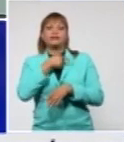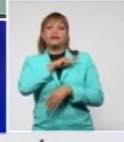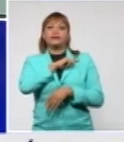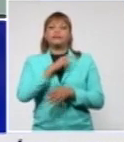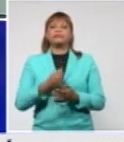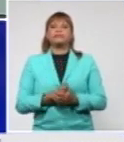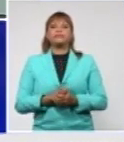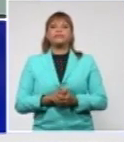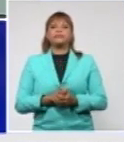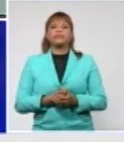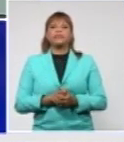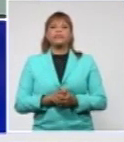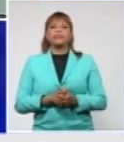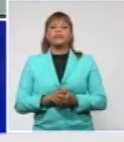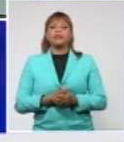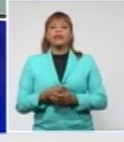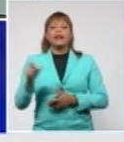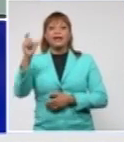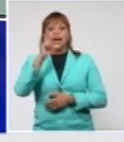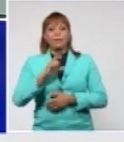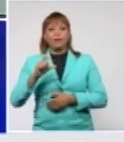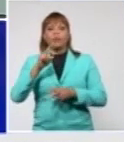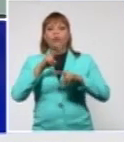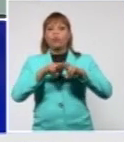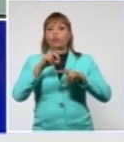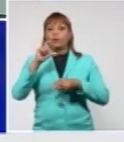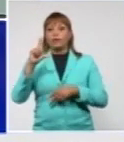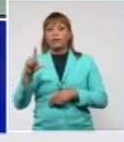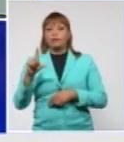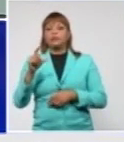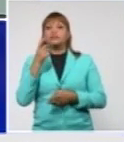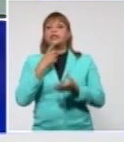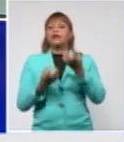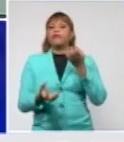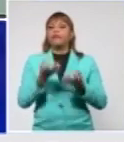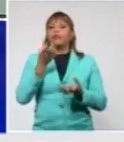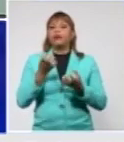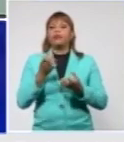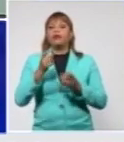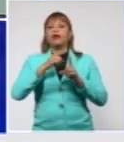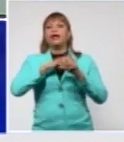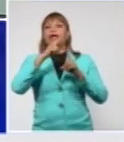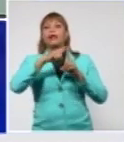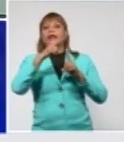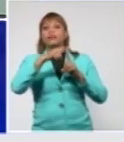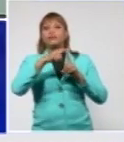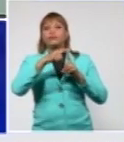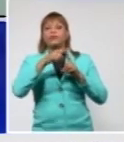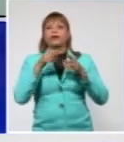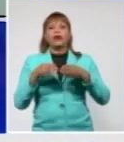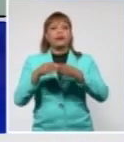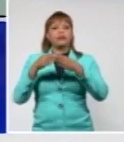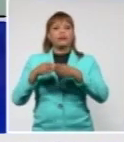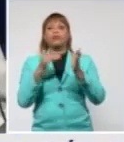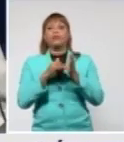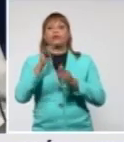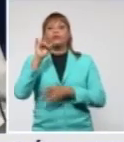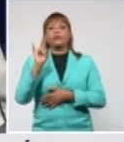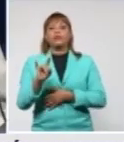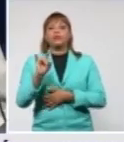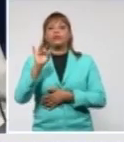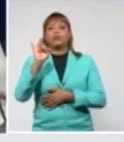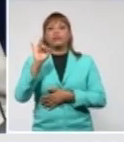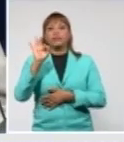at 4.93 per 100,000 inhabitants over the last 15 days.